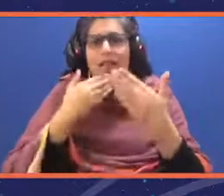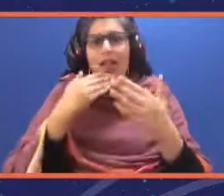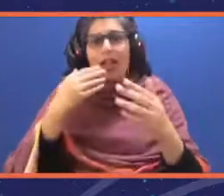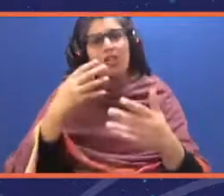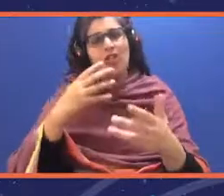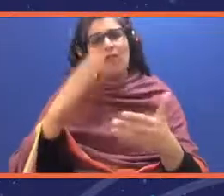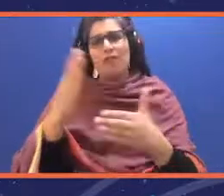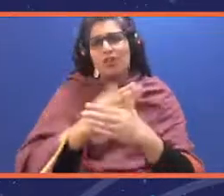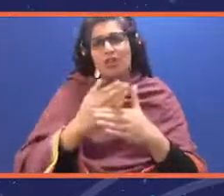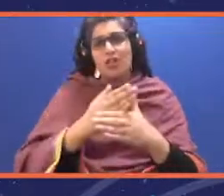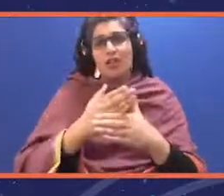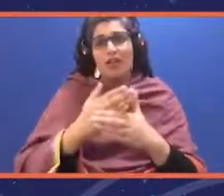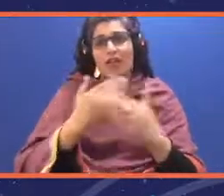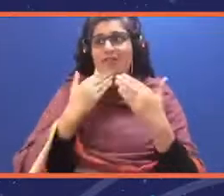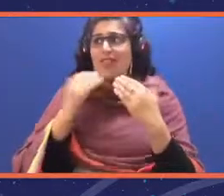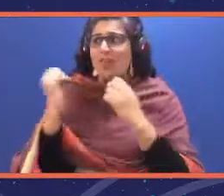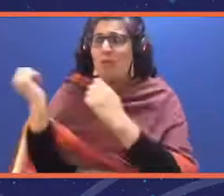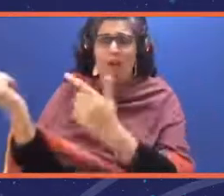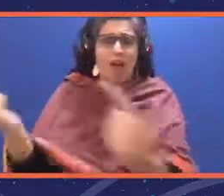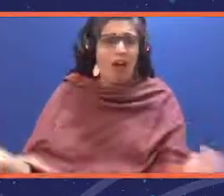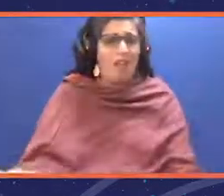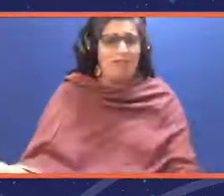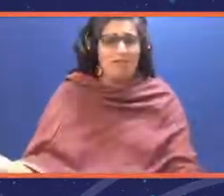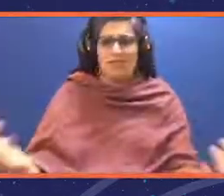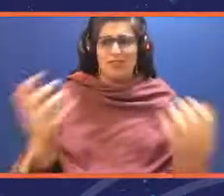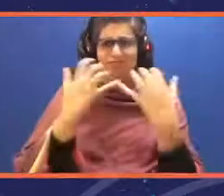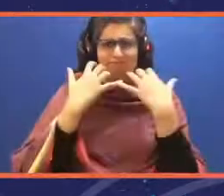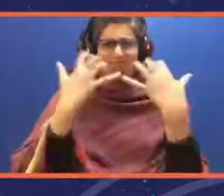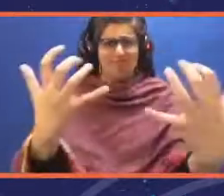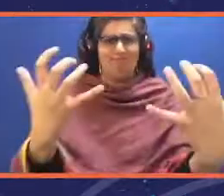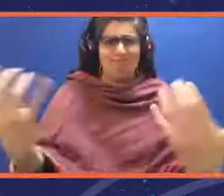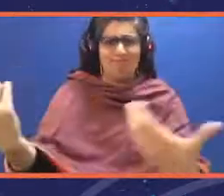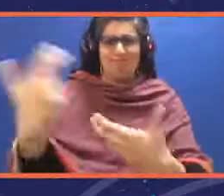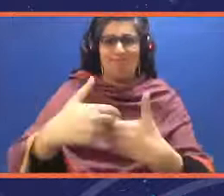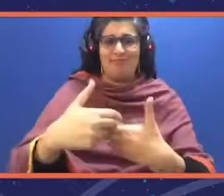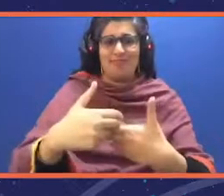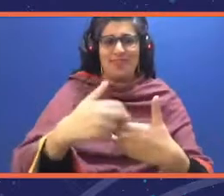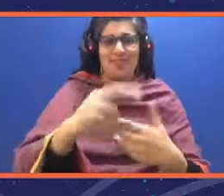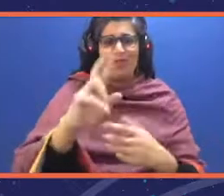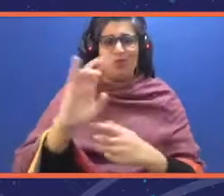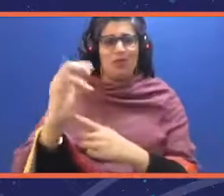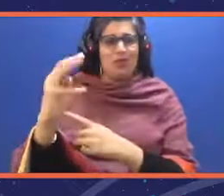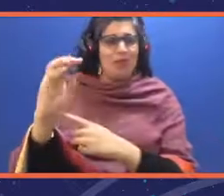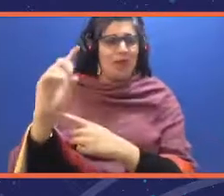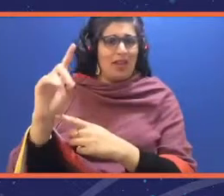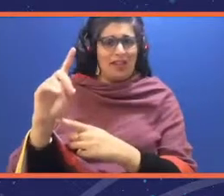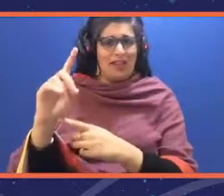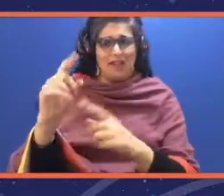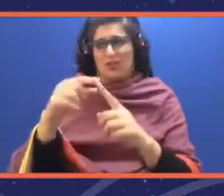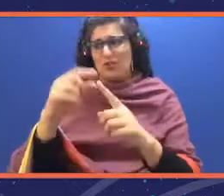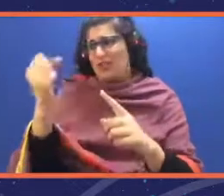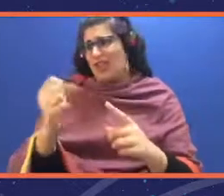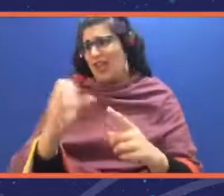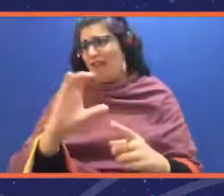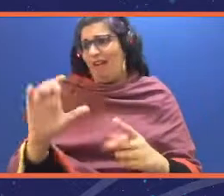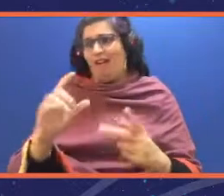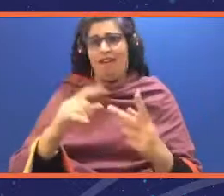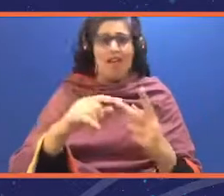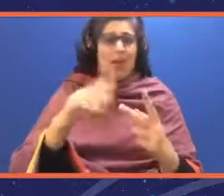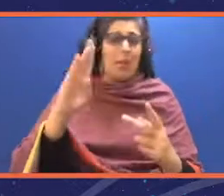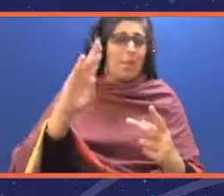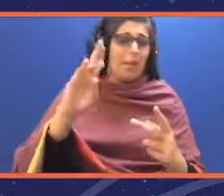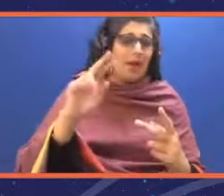you from joining in from all of the places that you are, from Richmond to South Carolina, from Buffalo to Portland, to